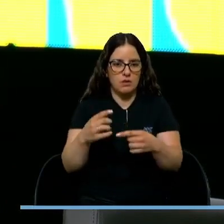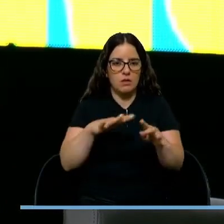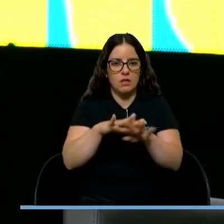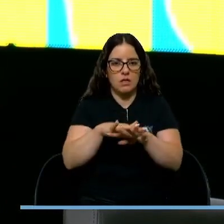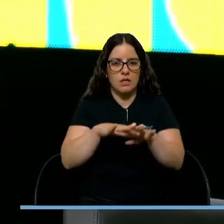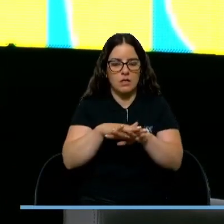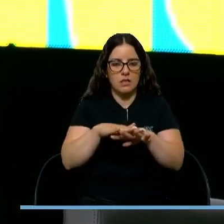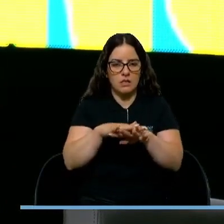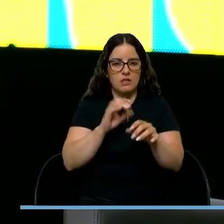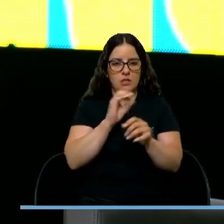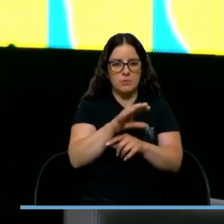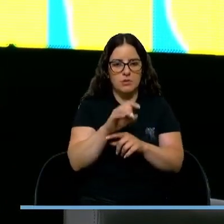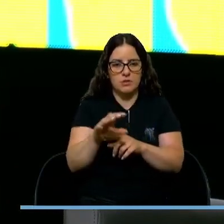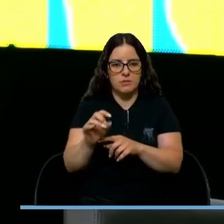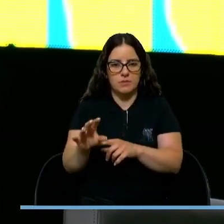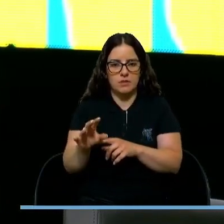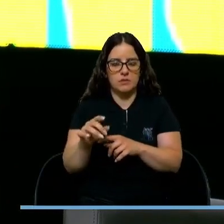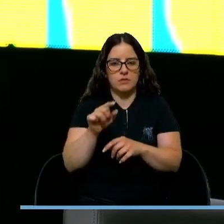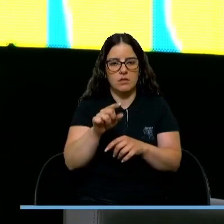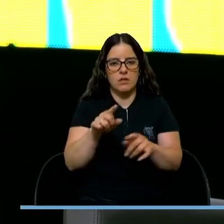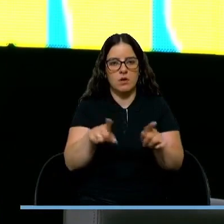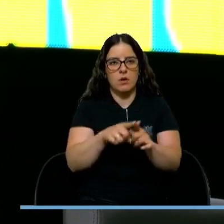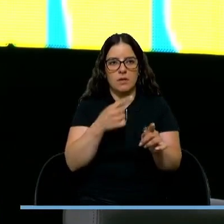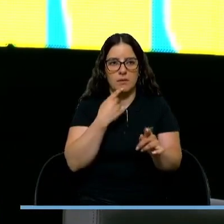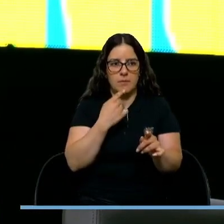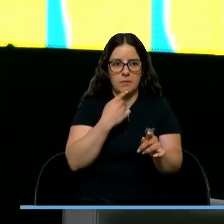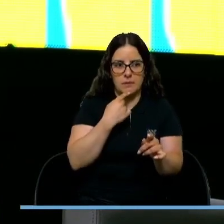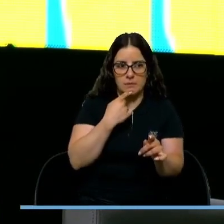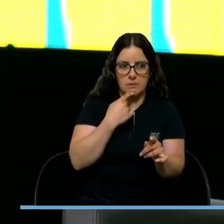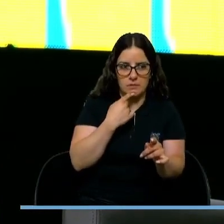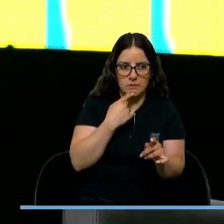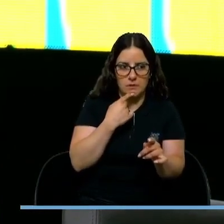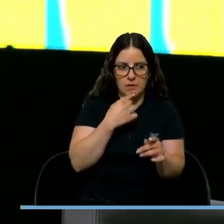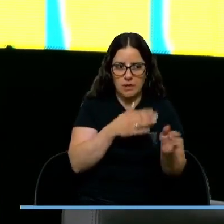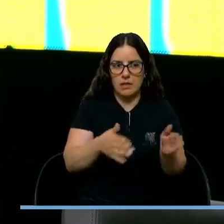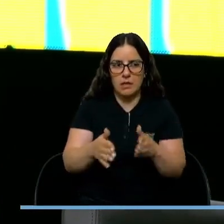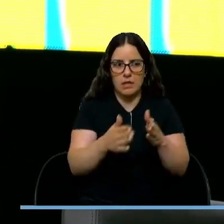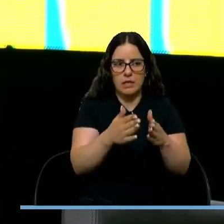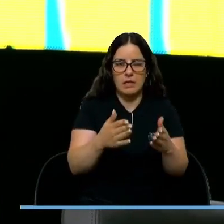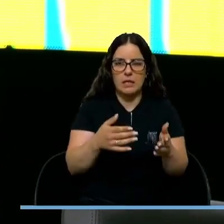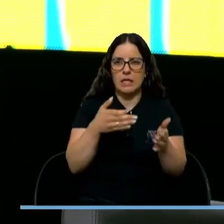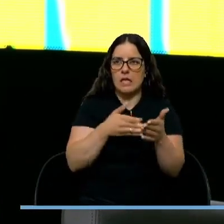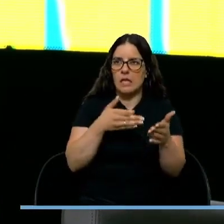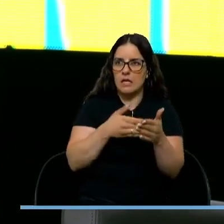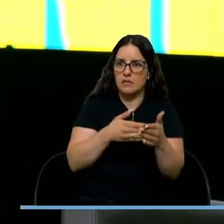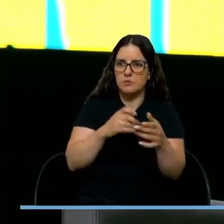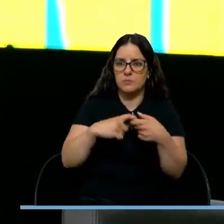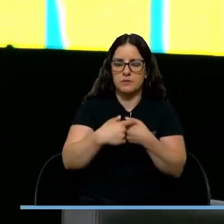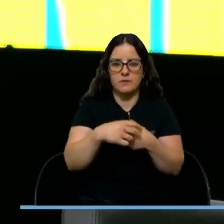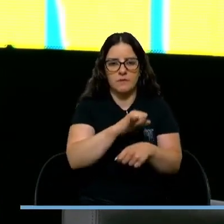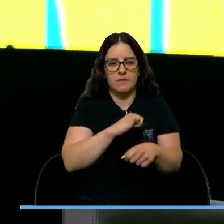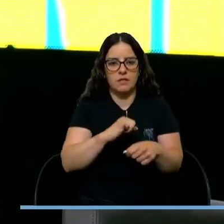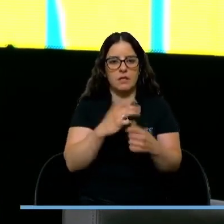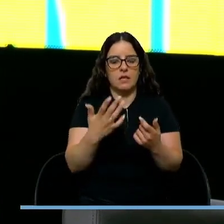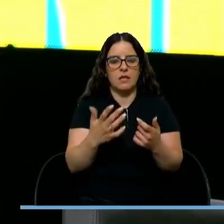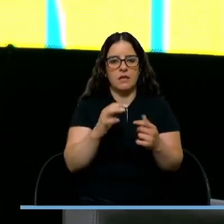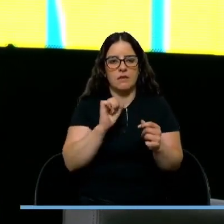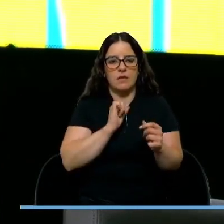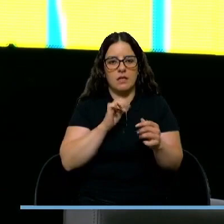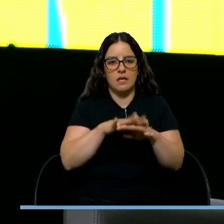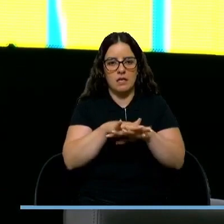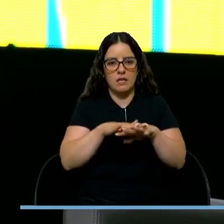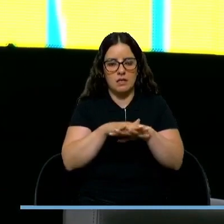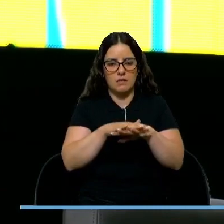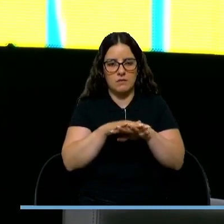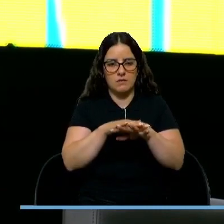economy, the supply chain, to understand that my partners, clients, my value chain end